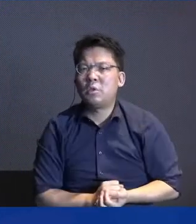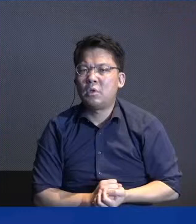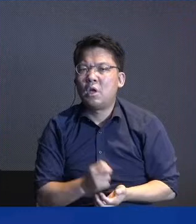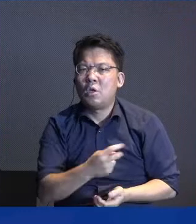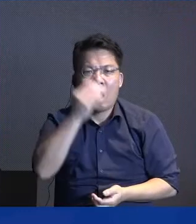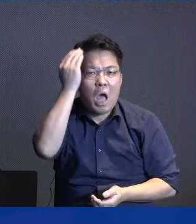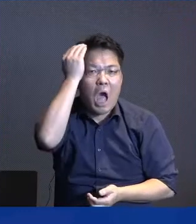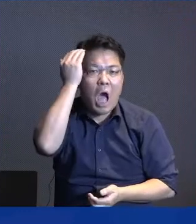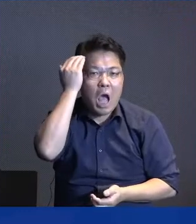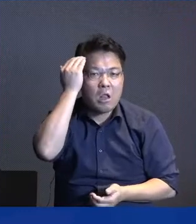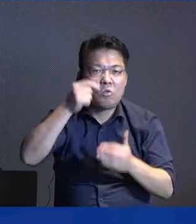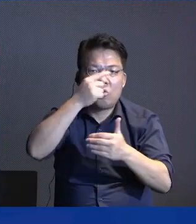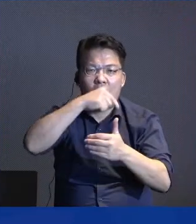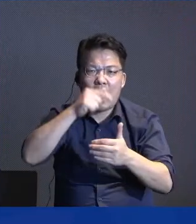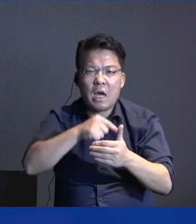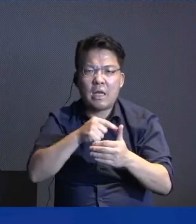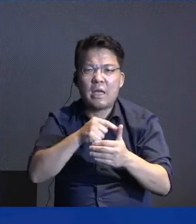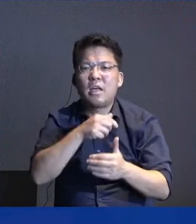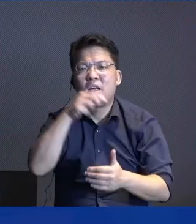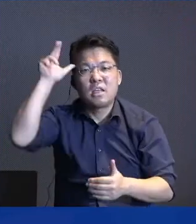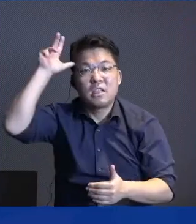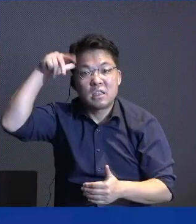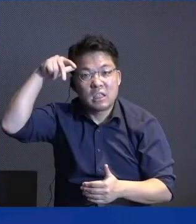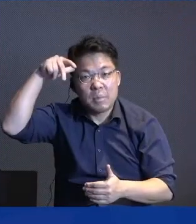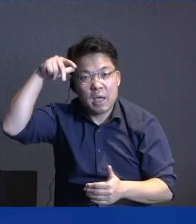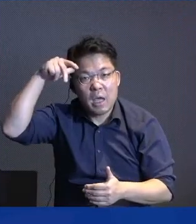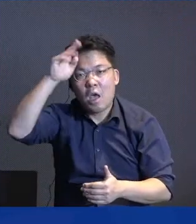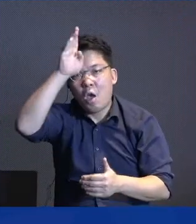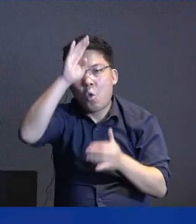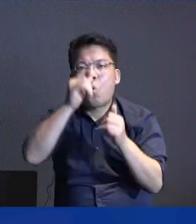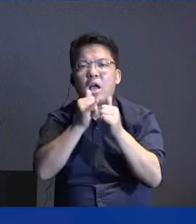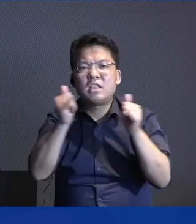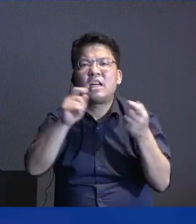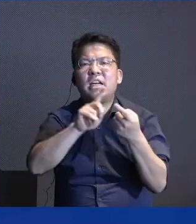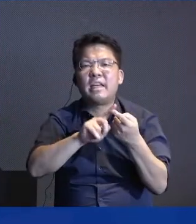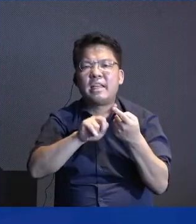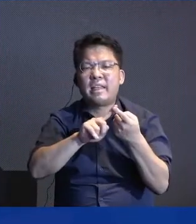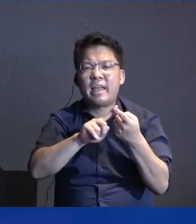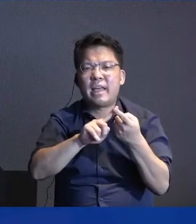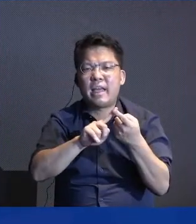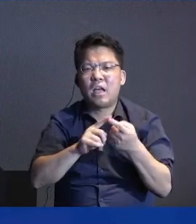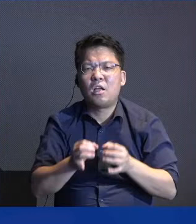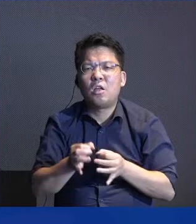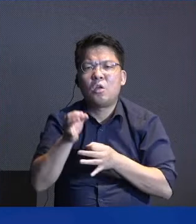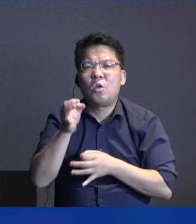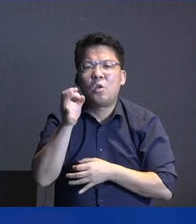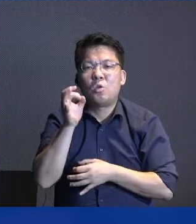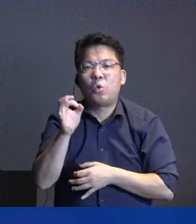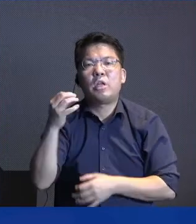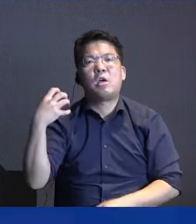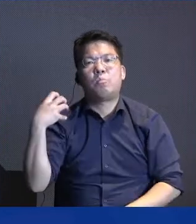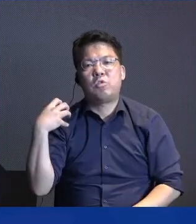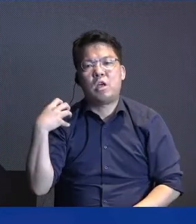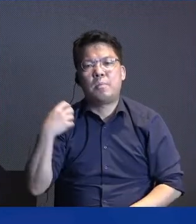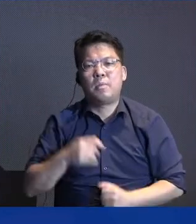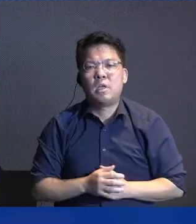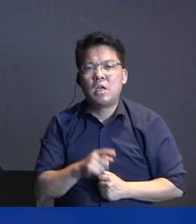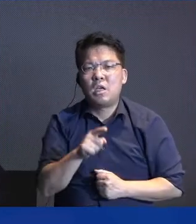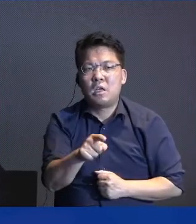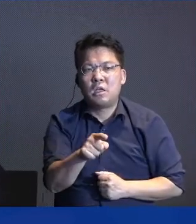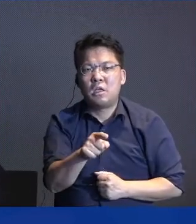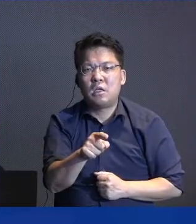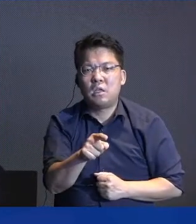burden is increasing with the growing number of dementia patients. The Korean